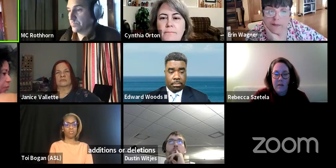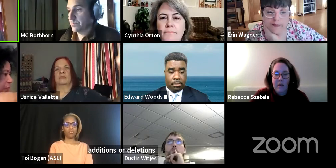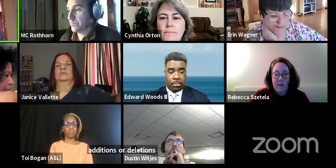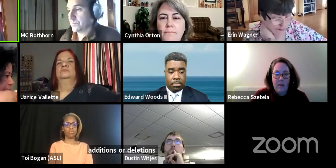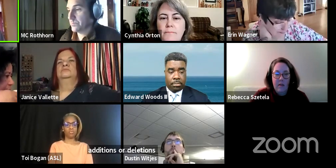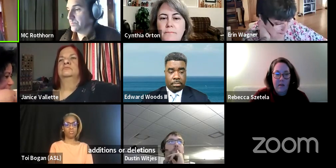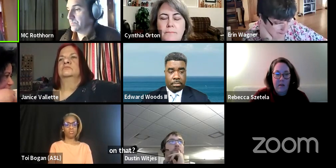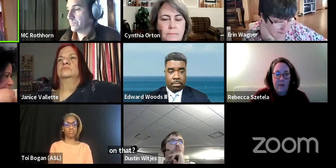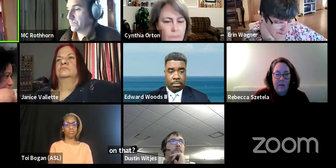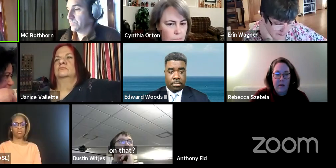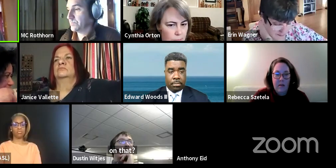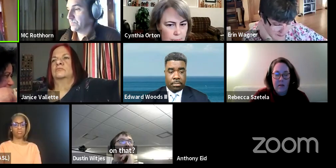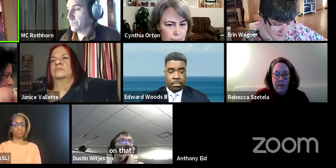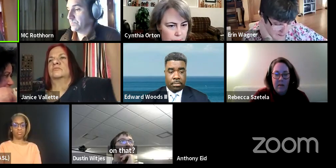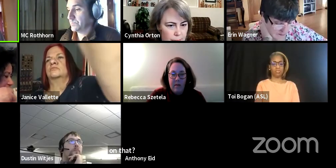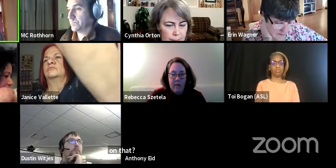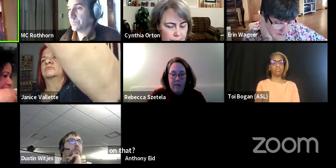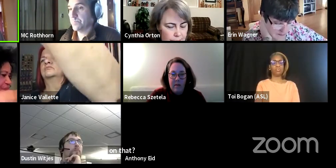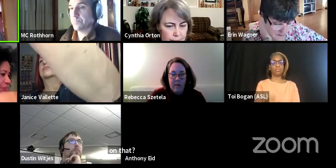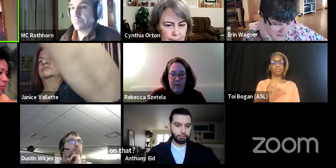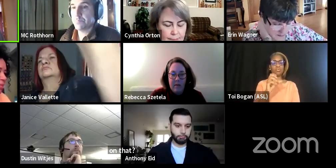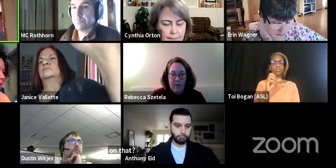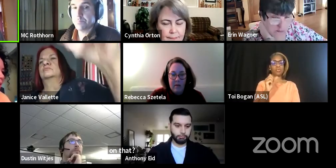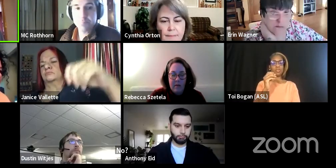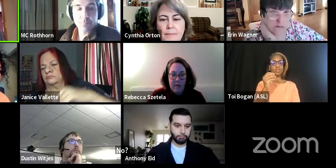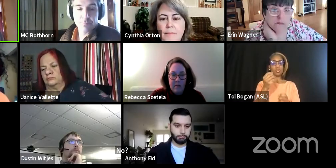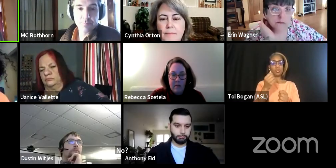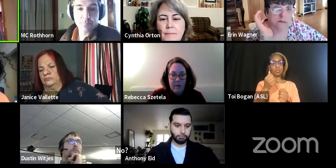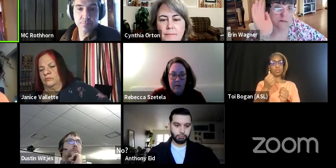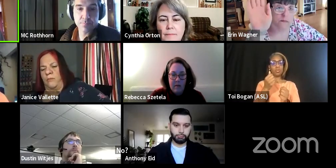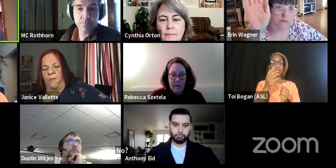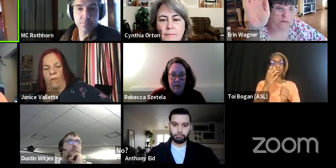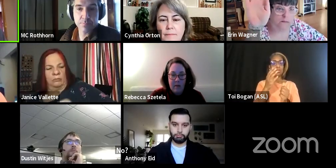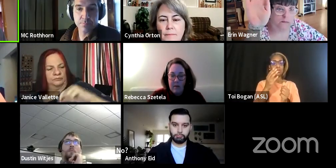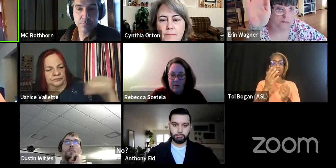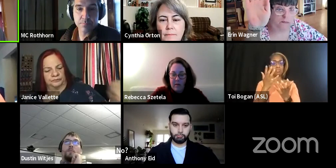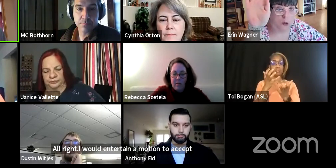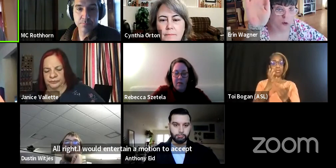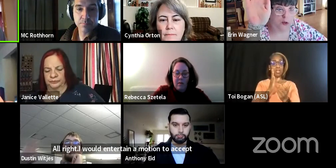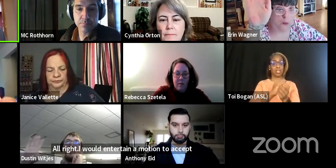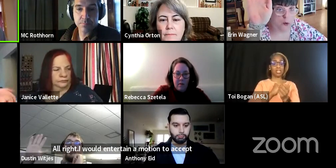No? All right. I would entertain a motion to accept the minutes as presented.